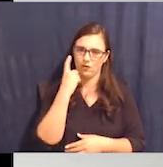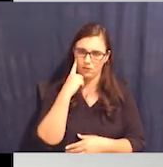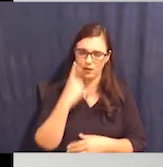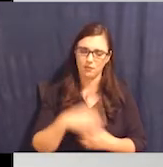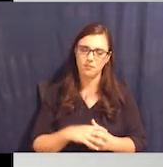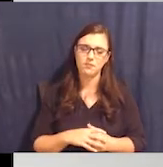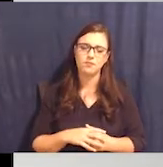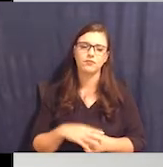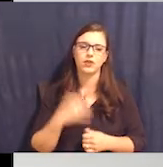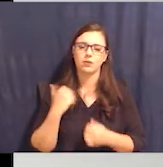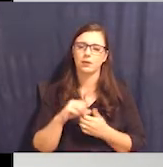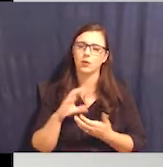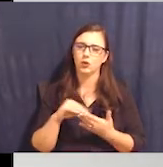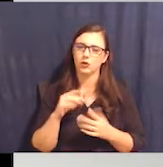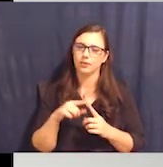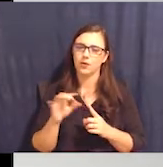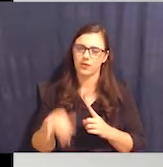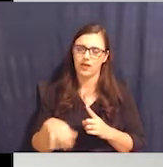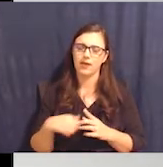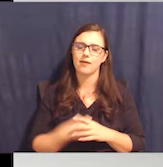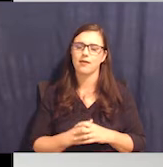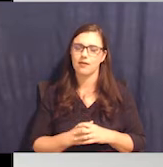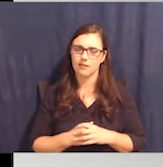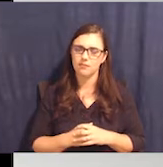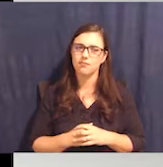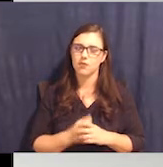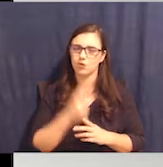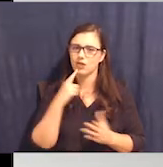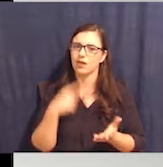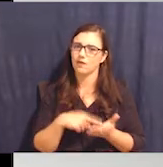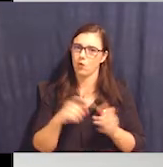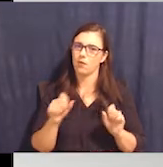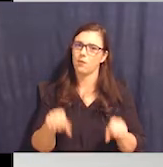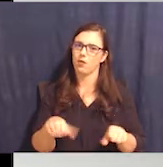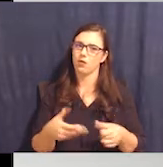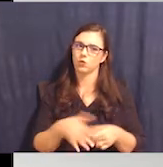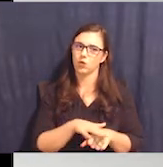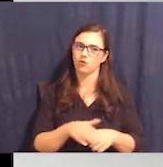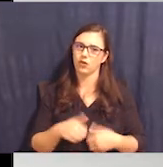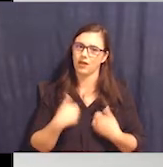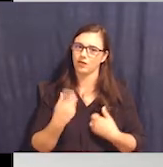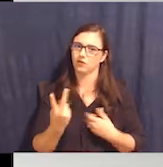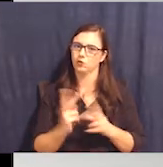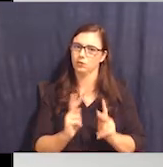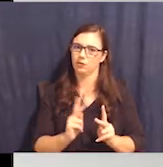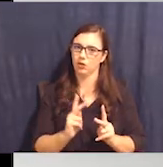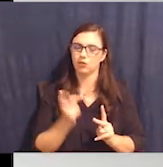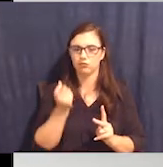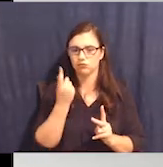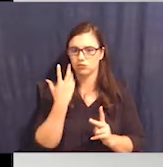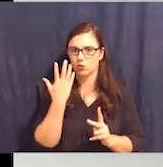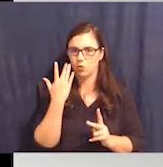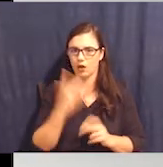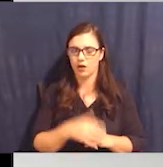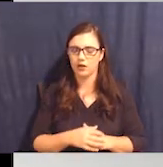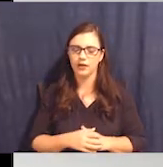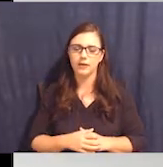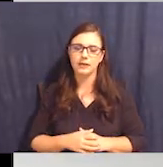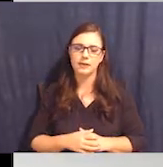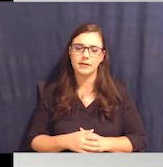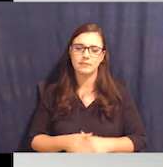the government. And I remember learning about it, and that it was very affordable to cover the life of two people. And you can see